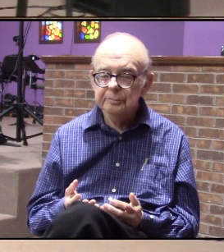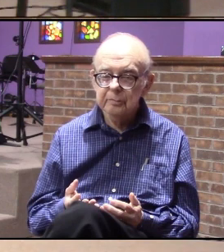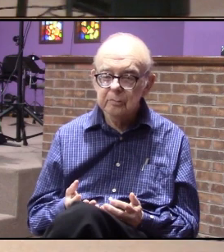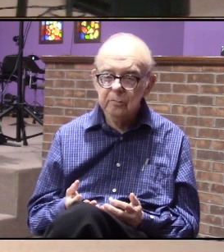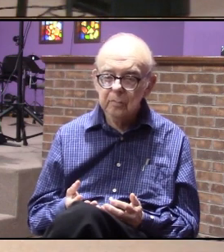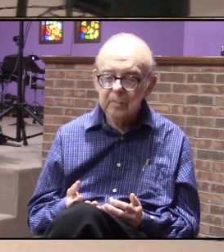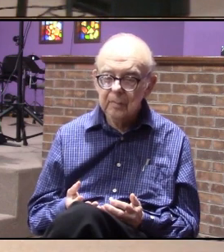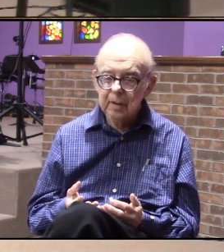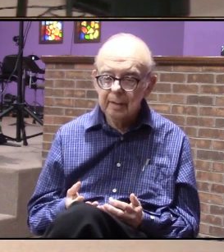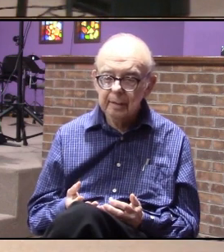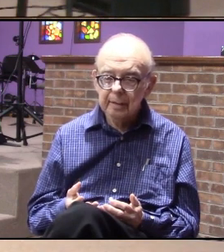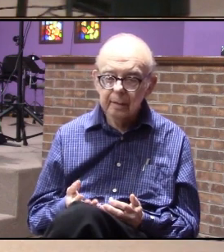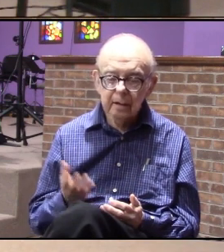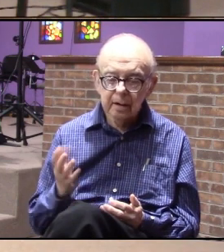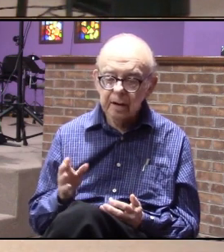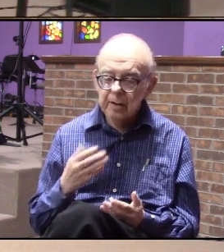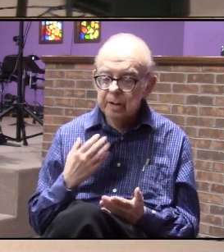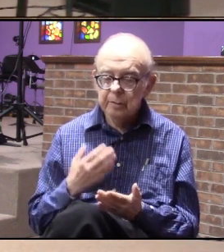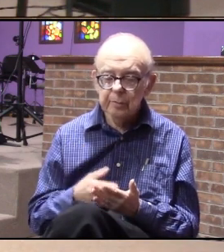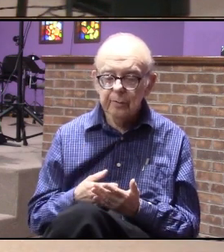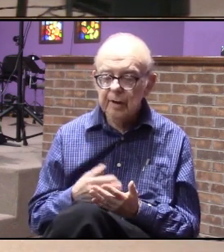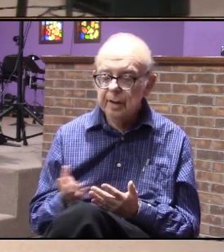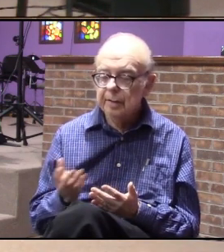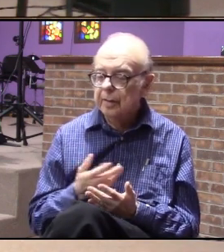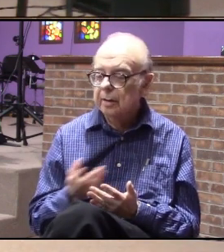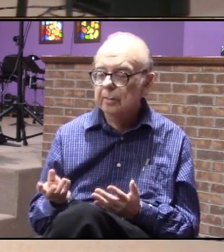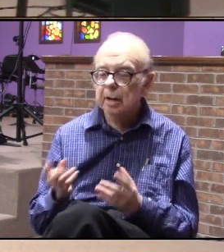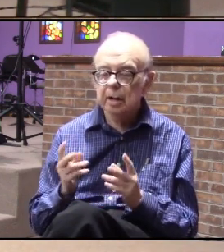I never really had to prove anything to anybody.